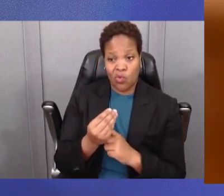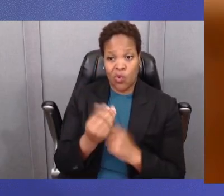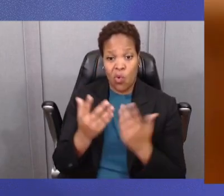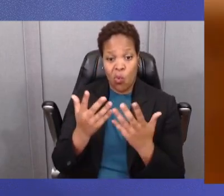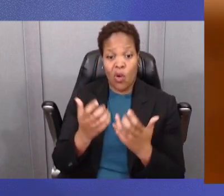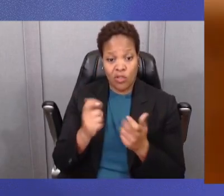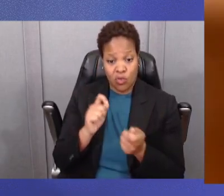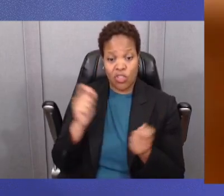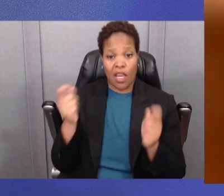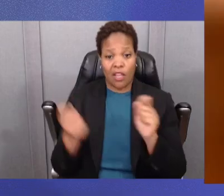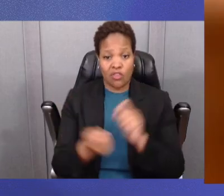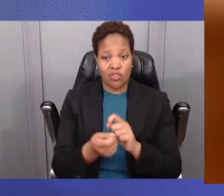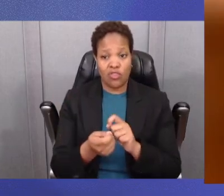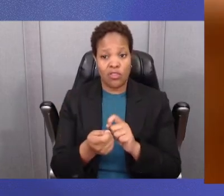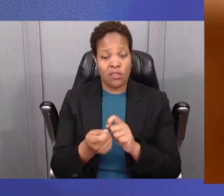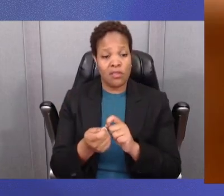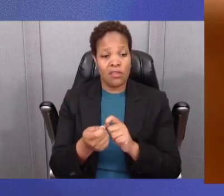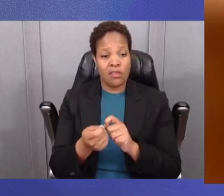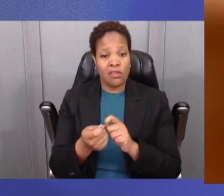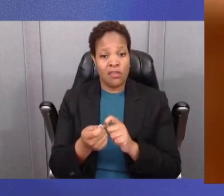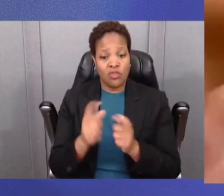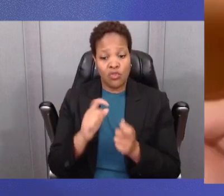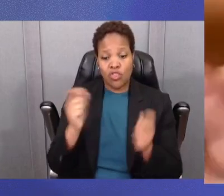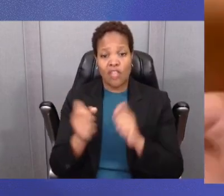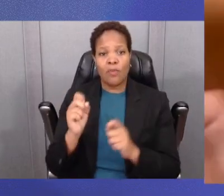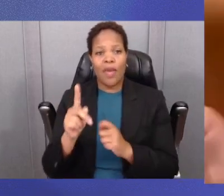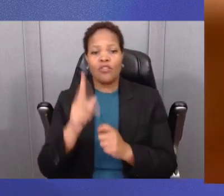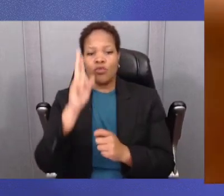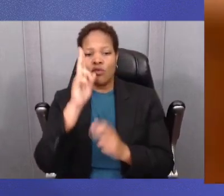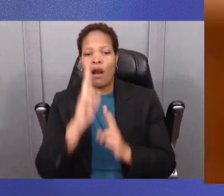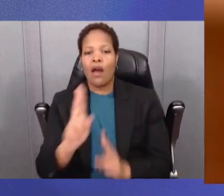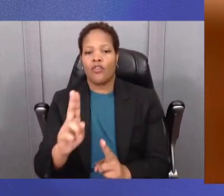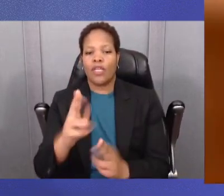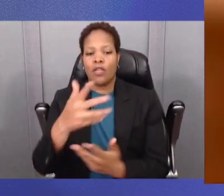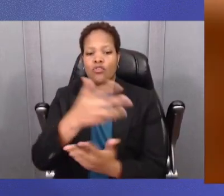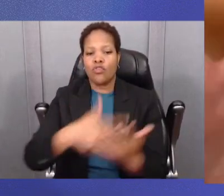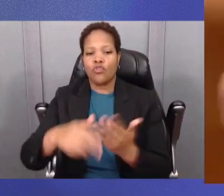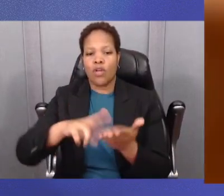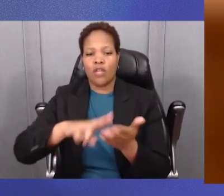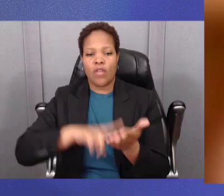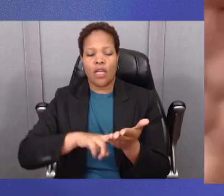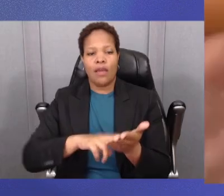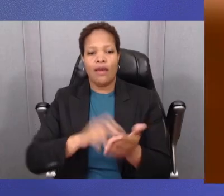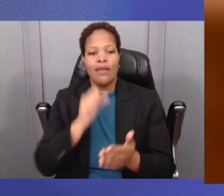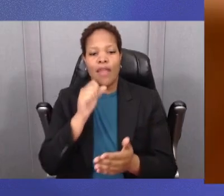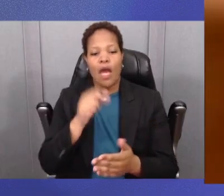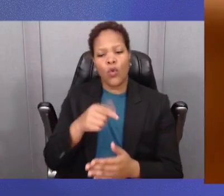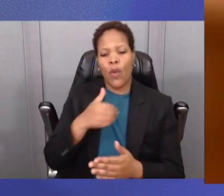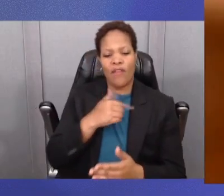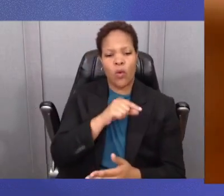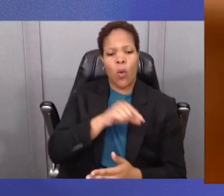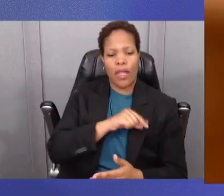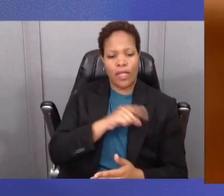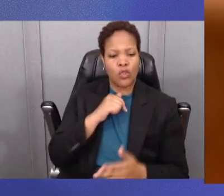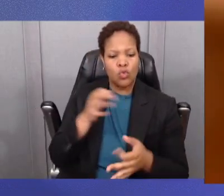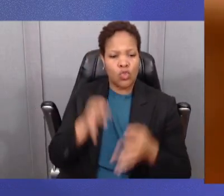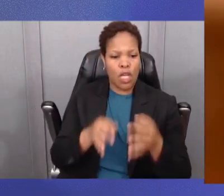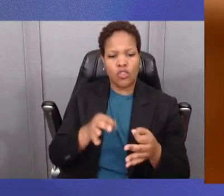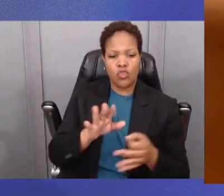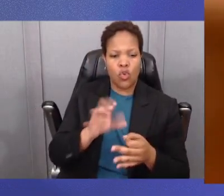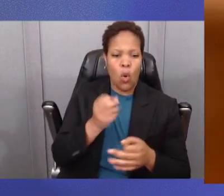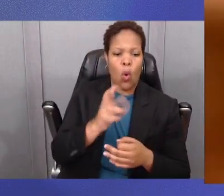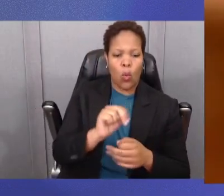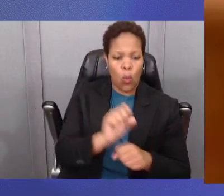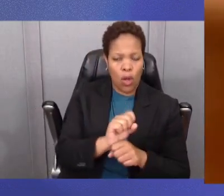maybe back to honoring the social contract. Not you have the power to judge the quality of your own work, but we expect and demand that healthcare, a